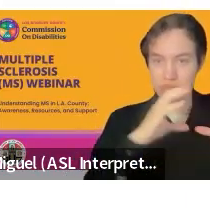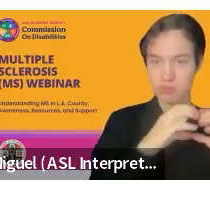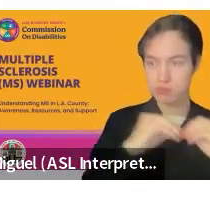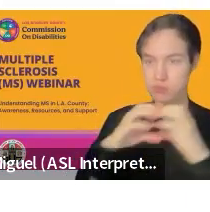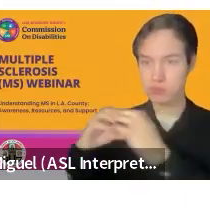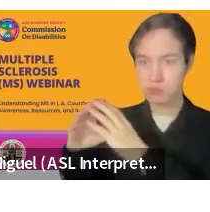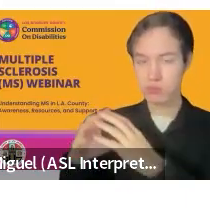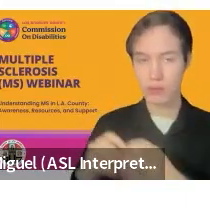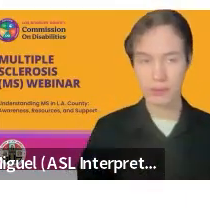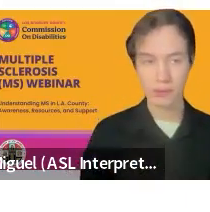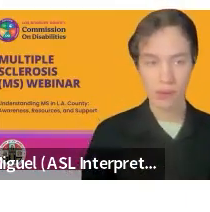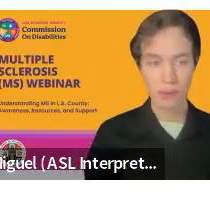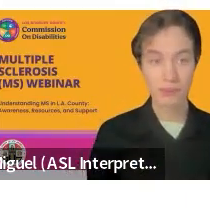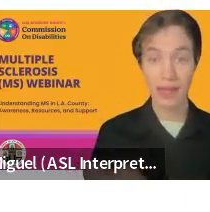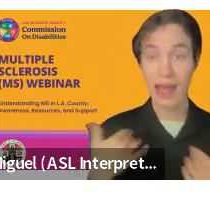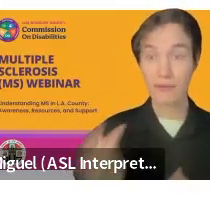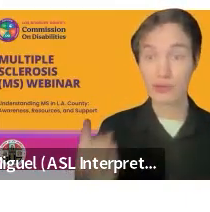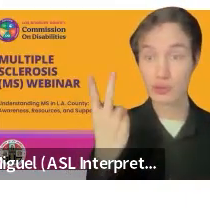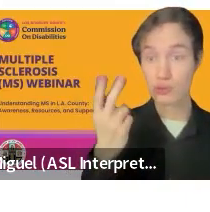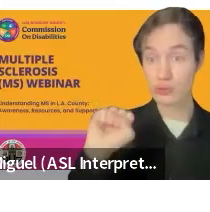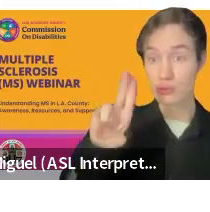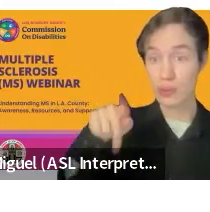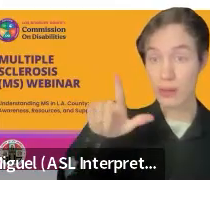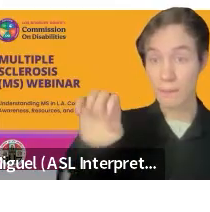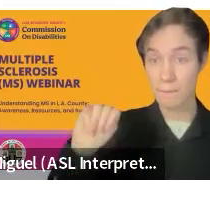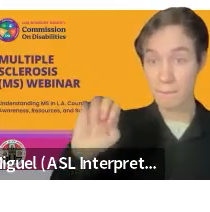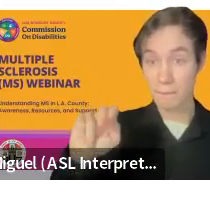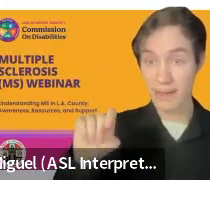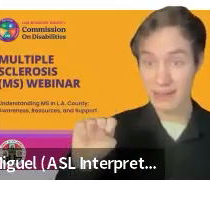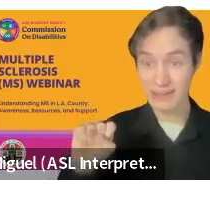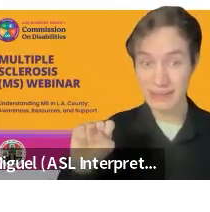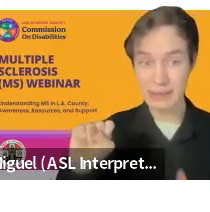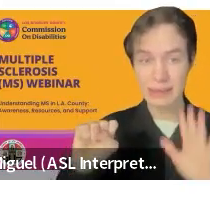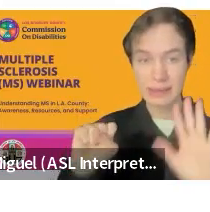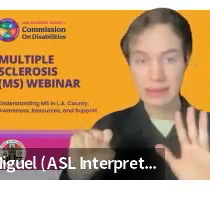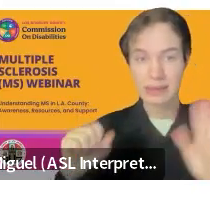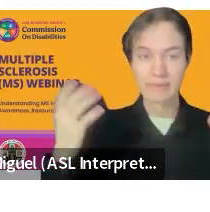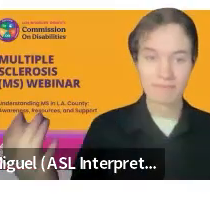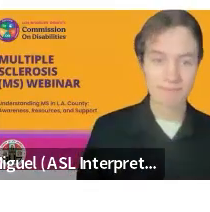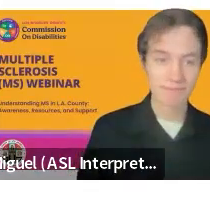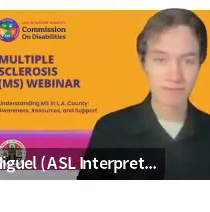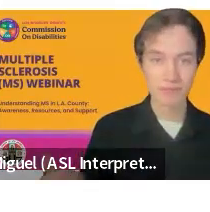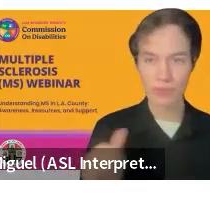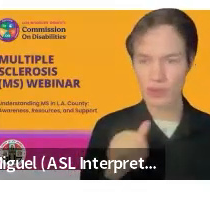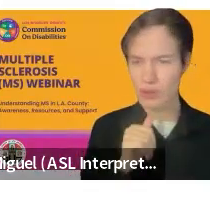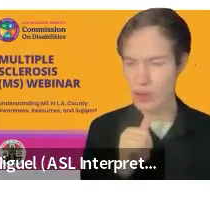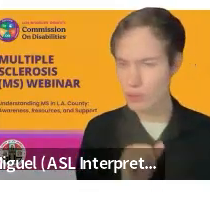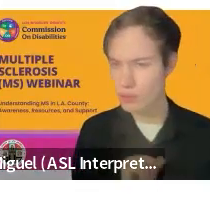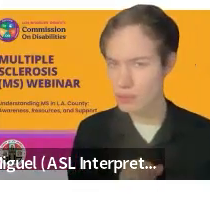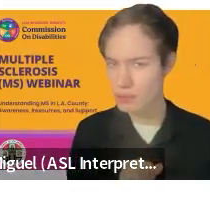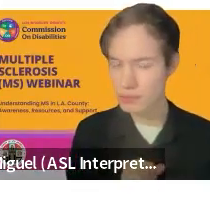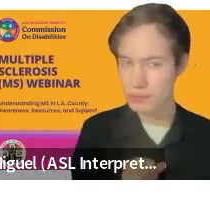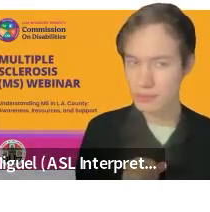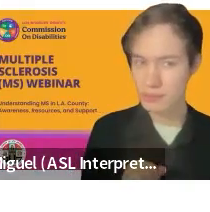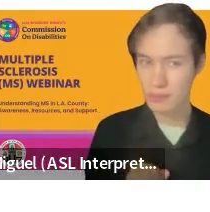two supplements that were actually studied in progressive MS, but unfortunately they failed. And then these other two options are very